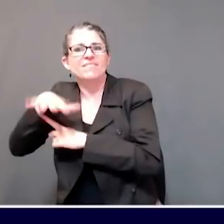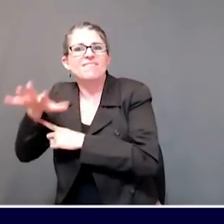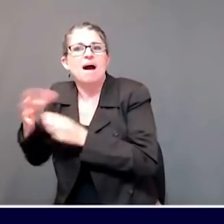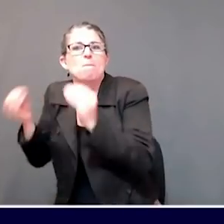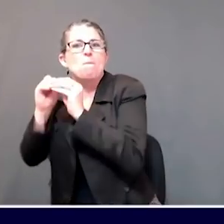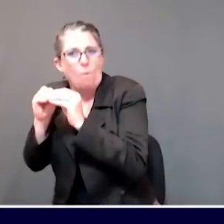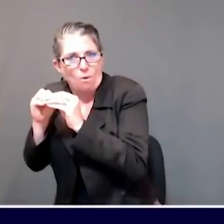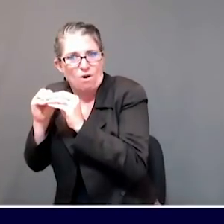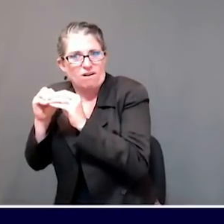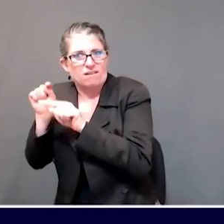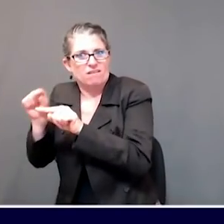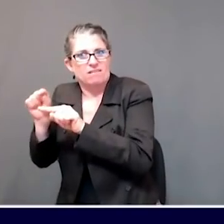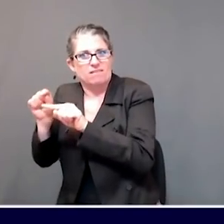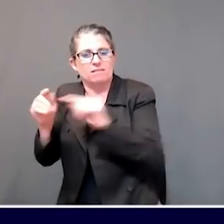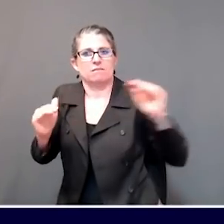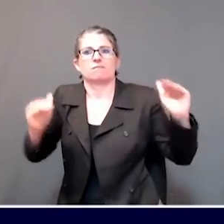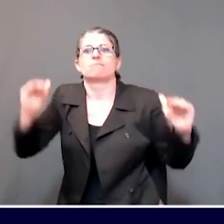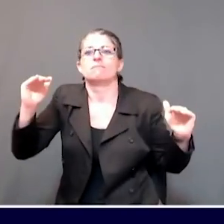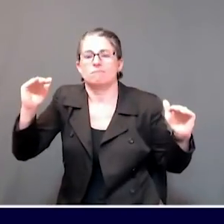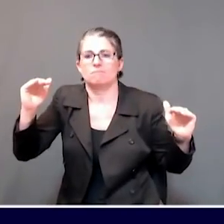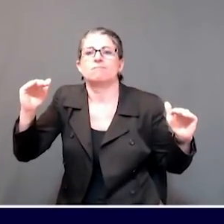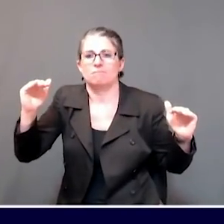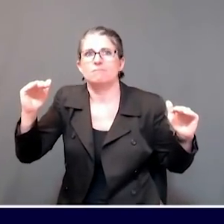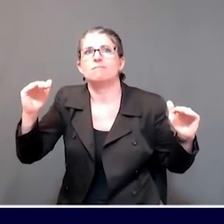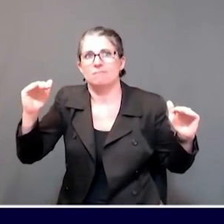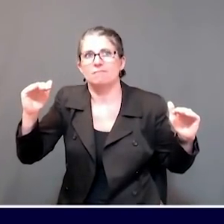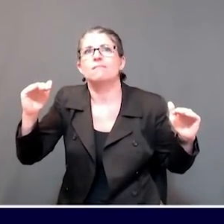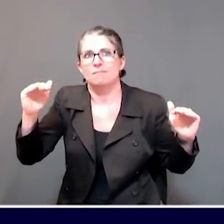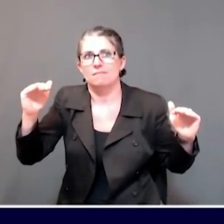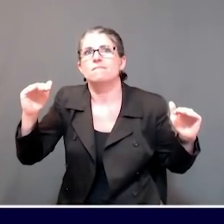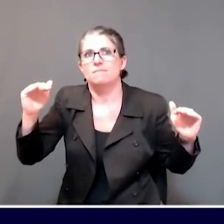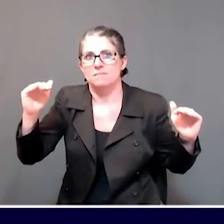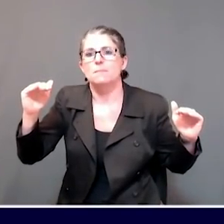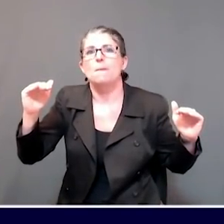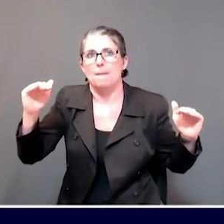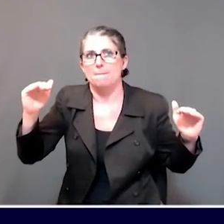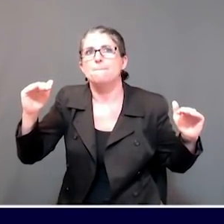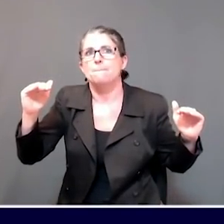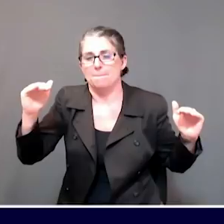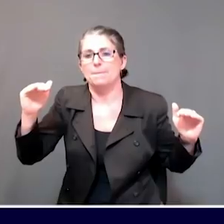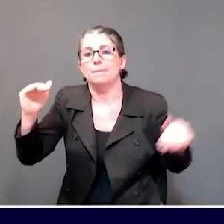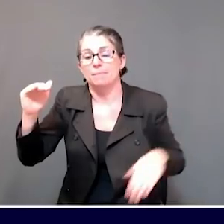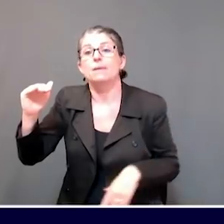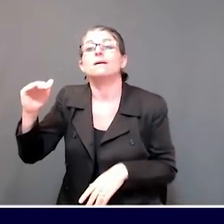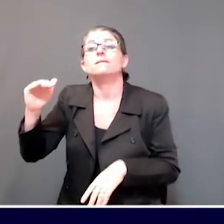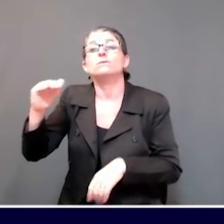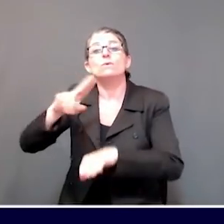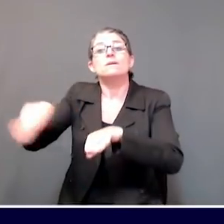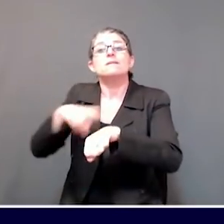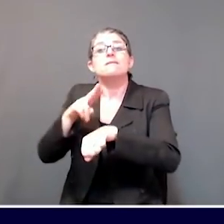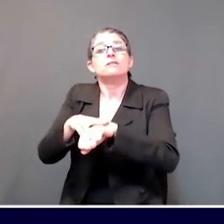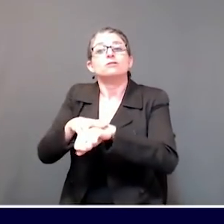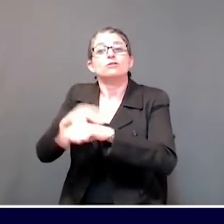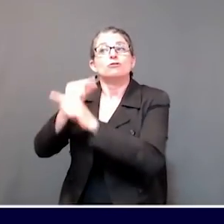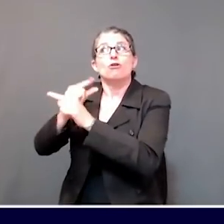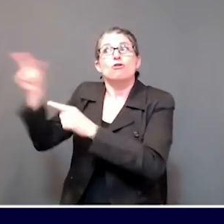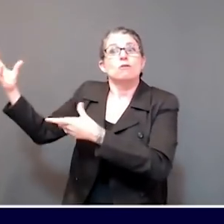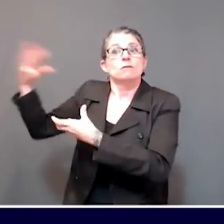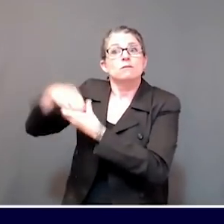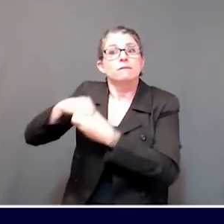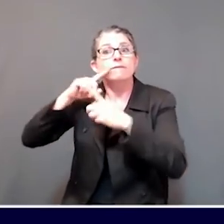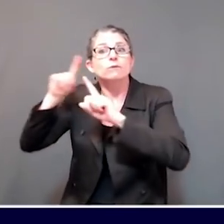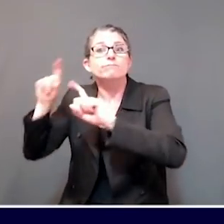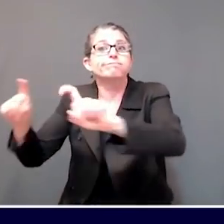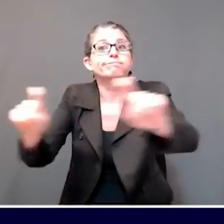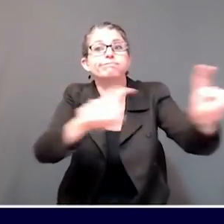undertaking. By the time we close business today, there will have been over